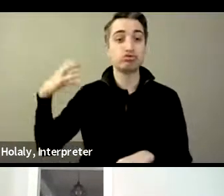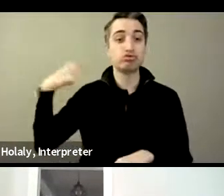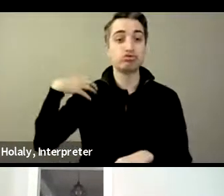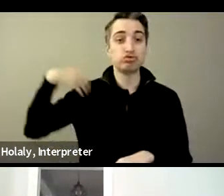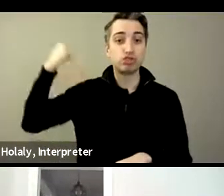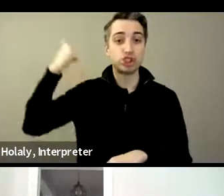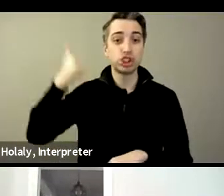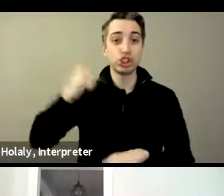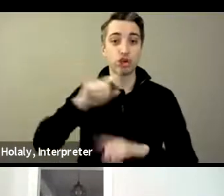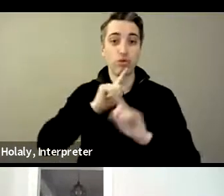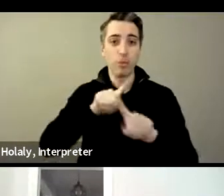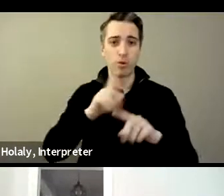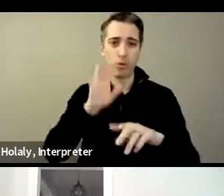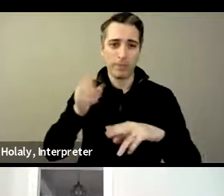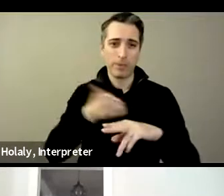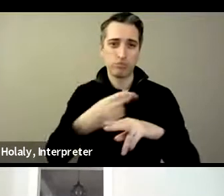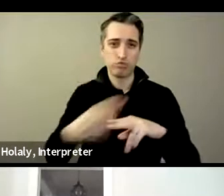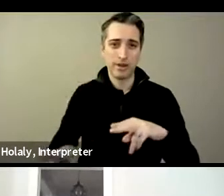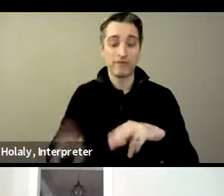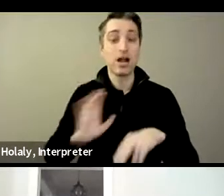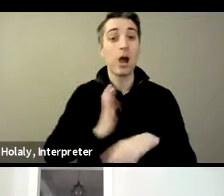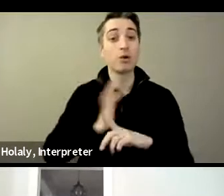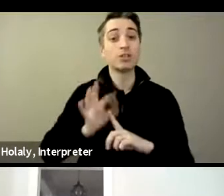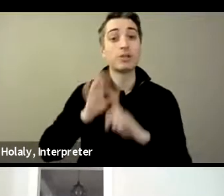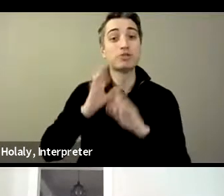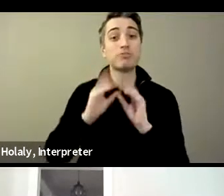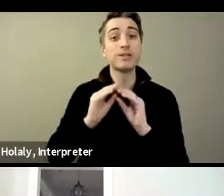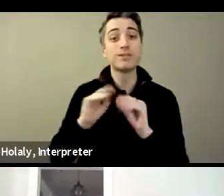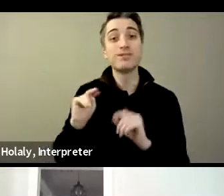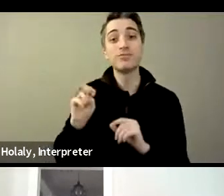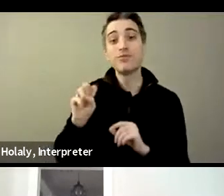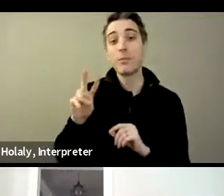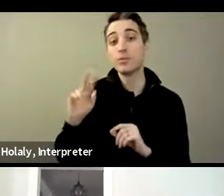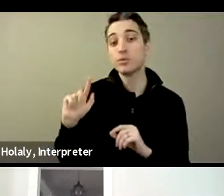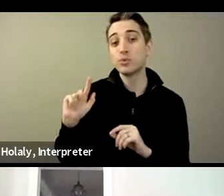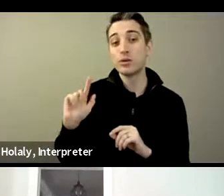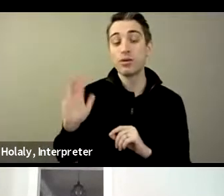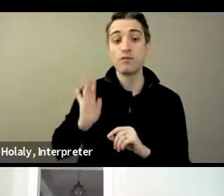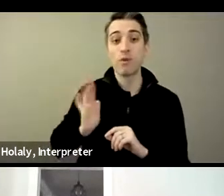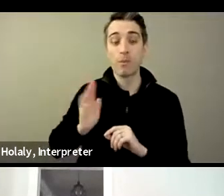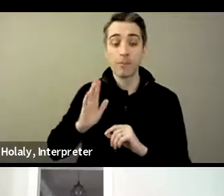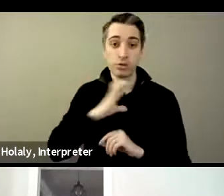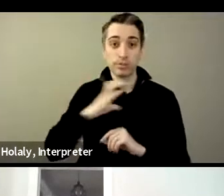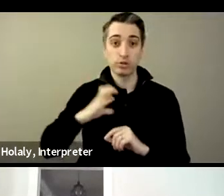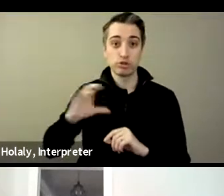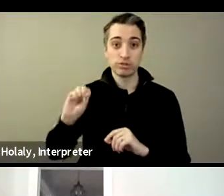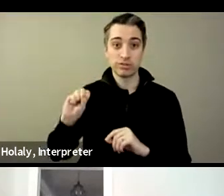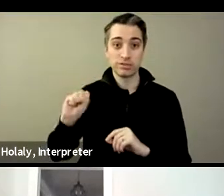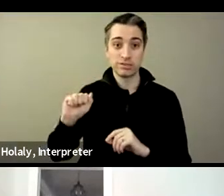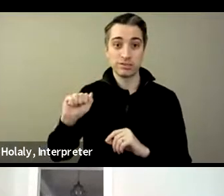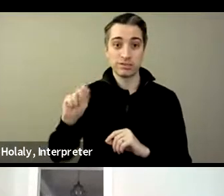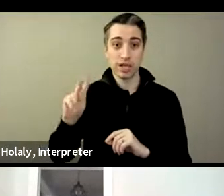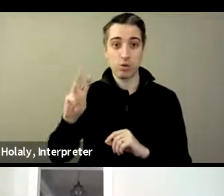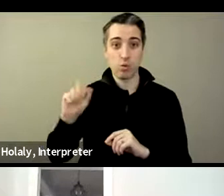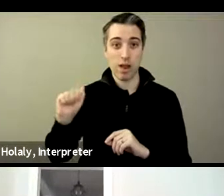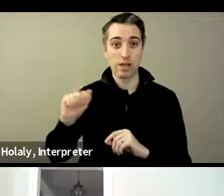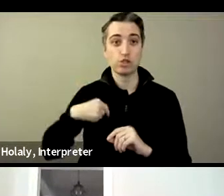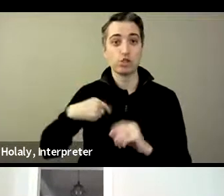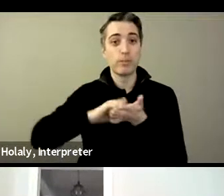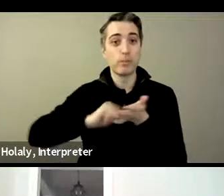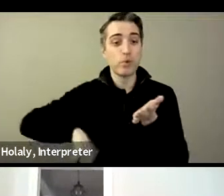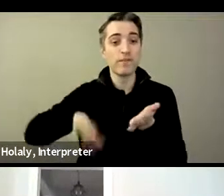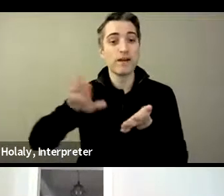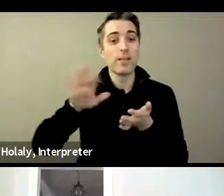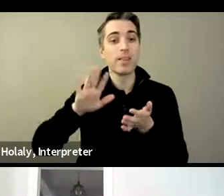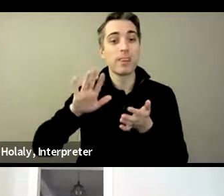very brief. At our special meeting on November 23rd, former Commissioner Sackwa made a motion to remove from the Education Equity in Michigan